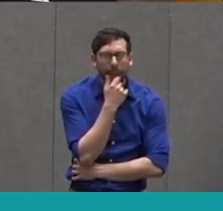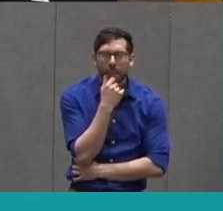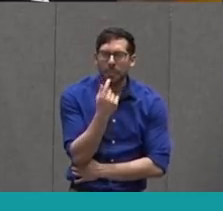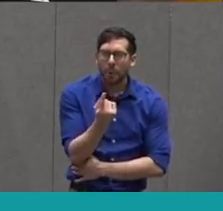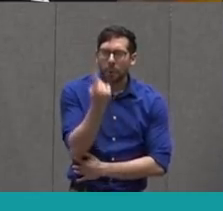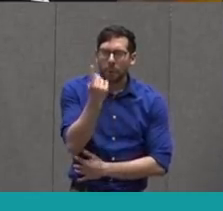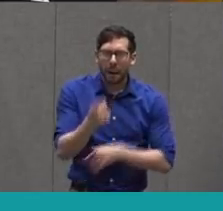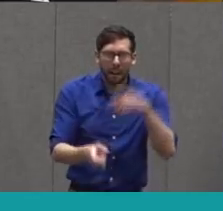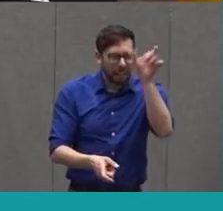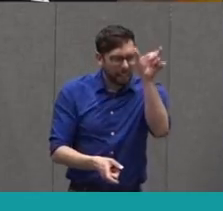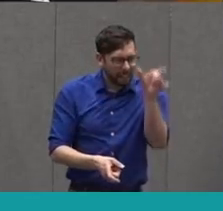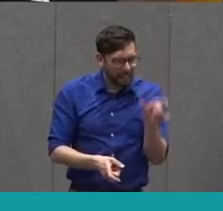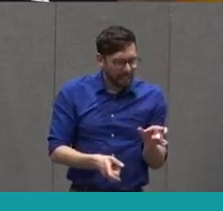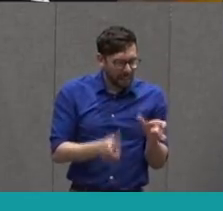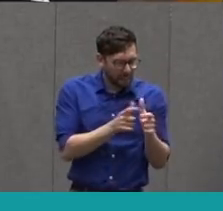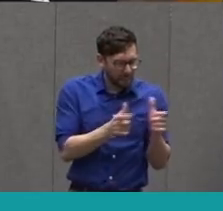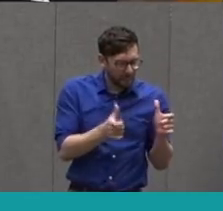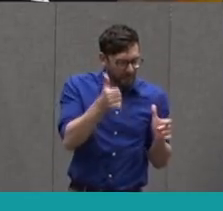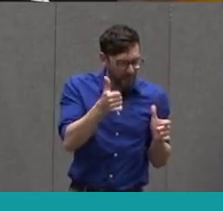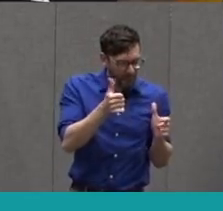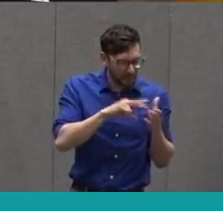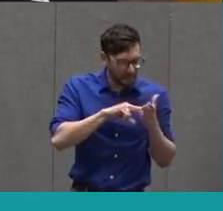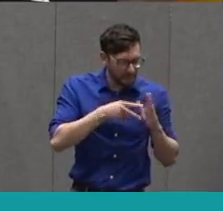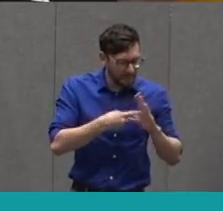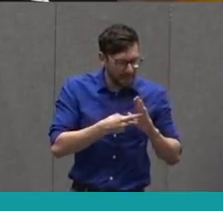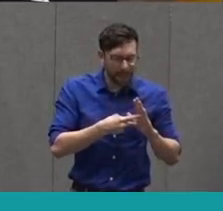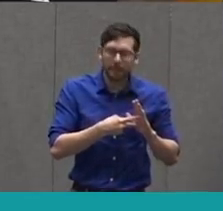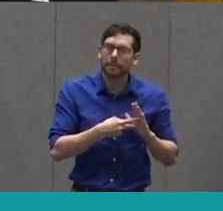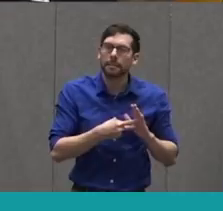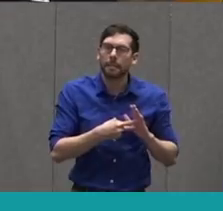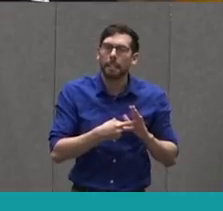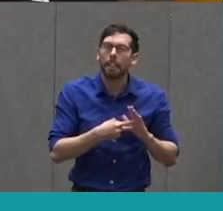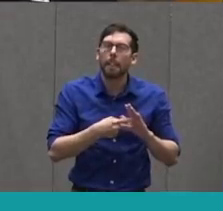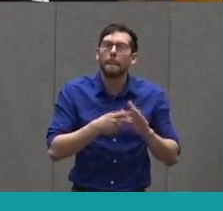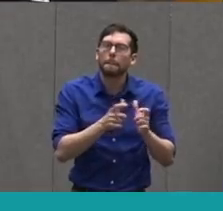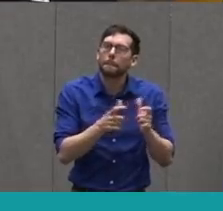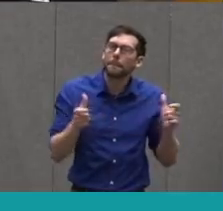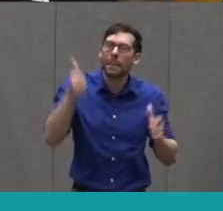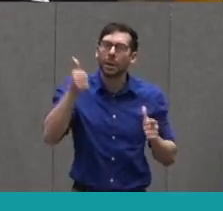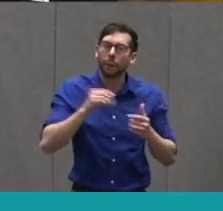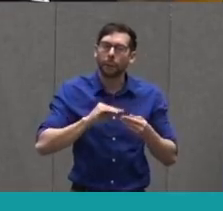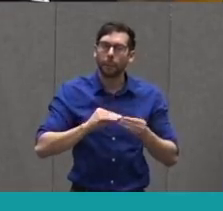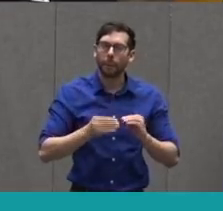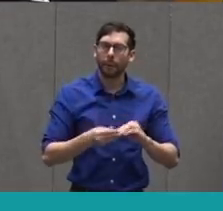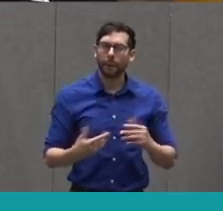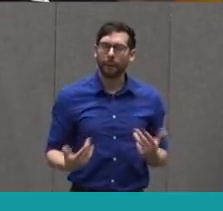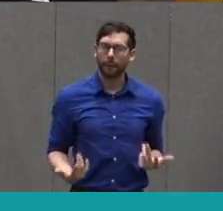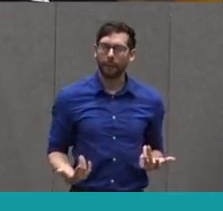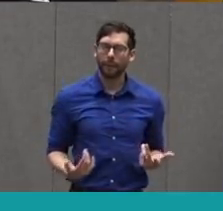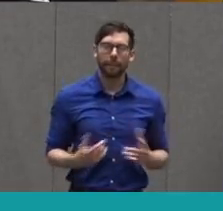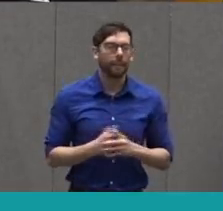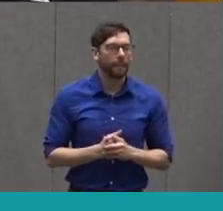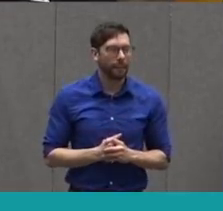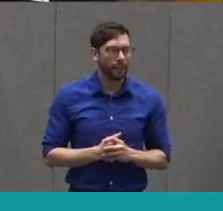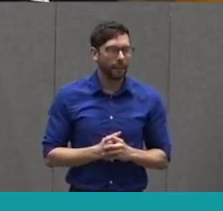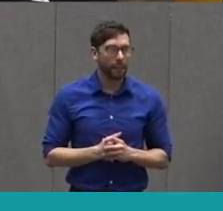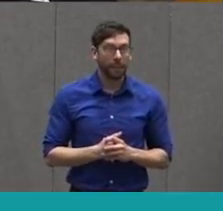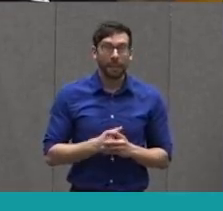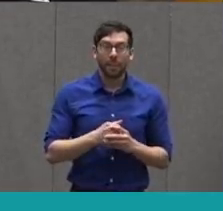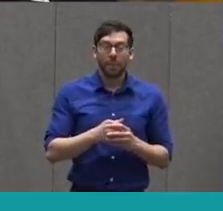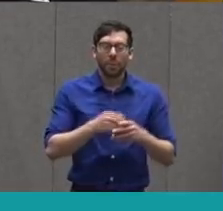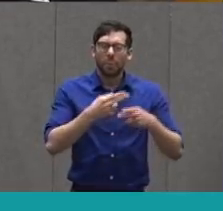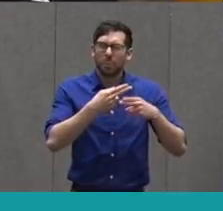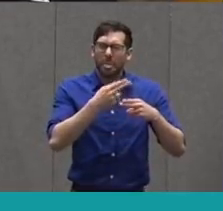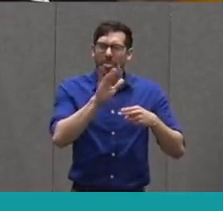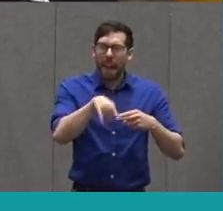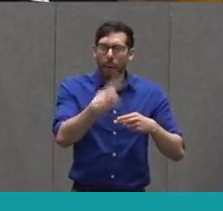it might be because it's actually a bigger number. So when I'm breaking up this flat, as we call it,